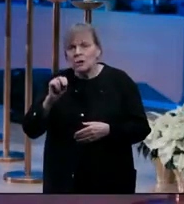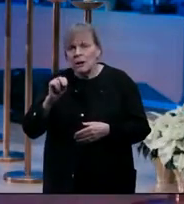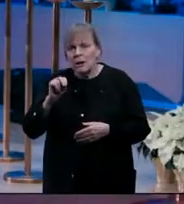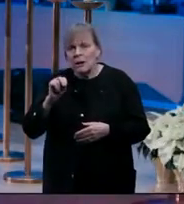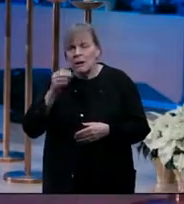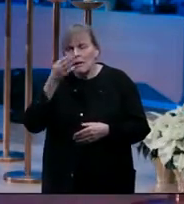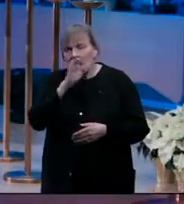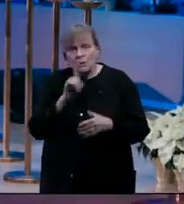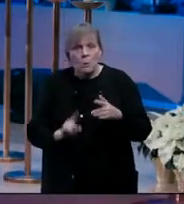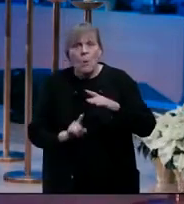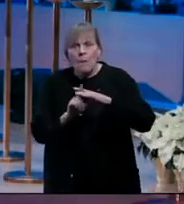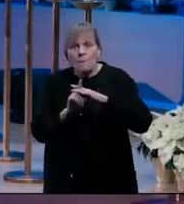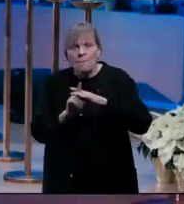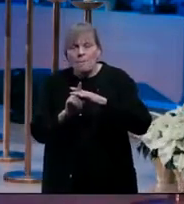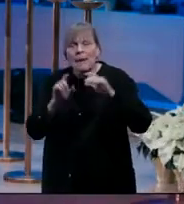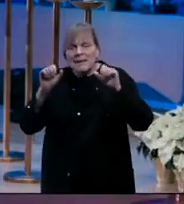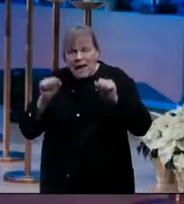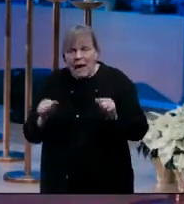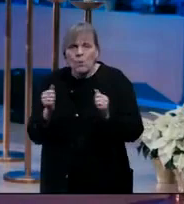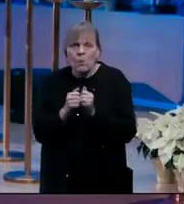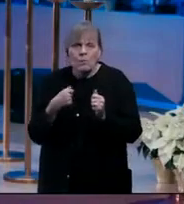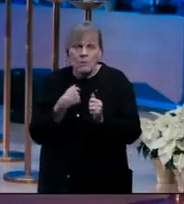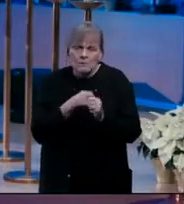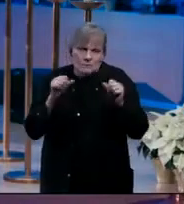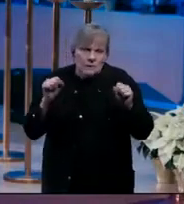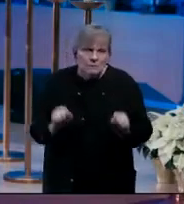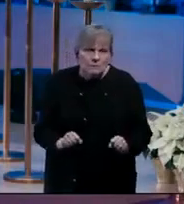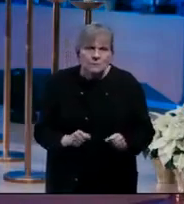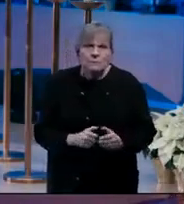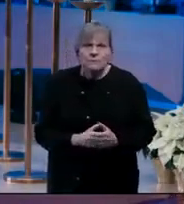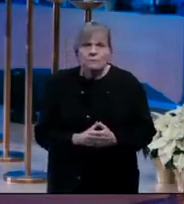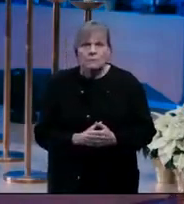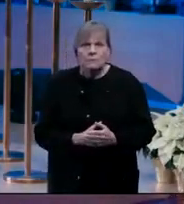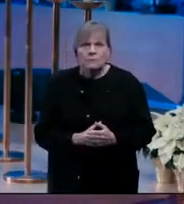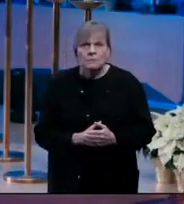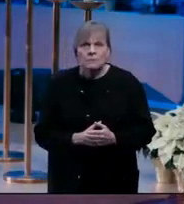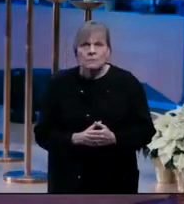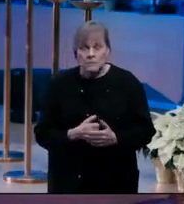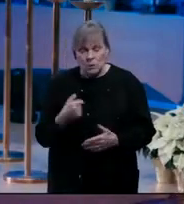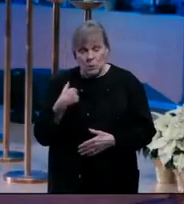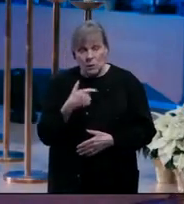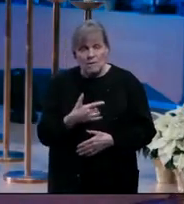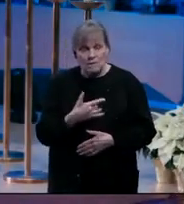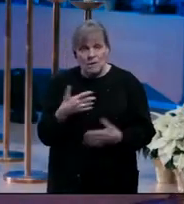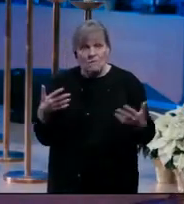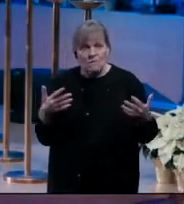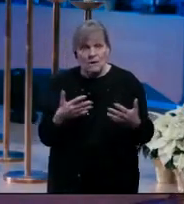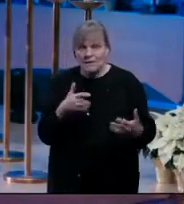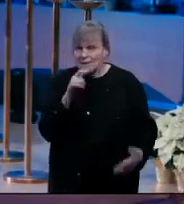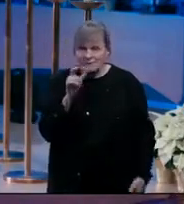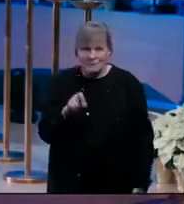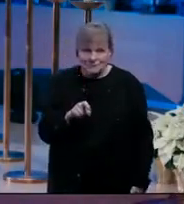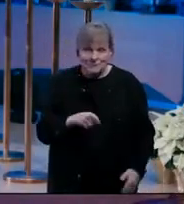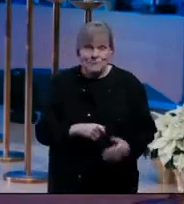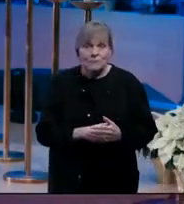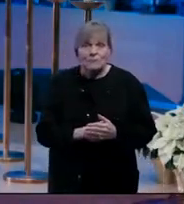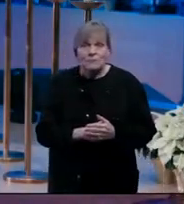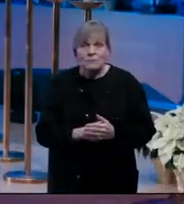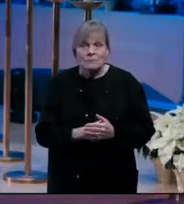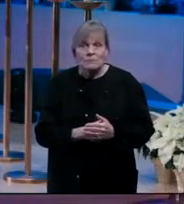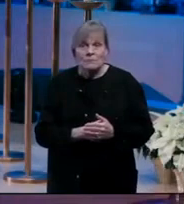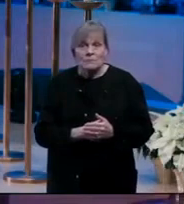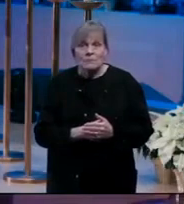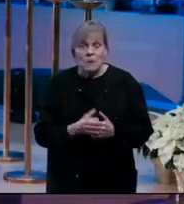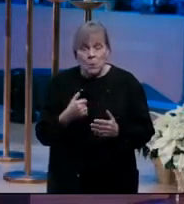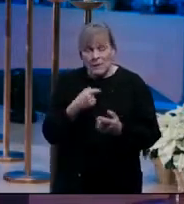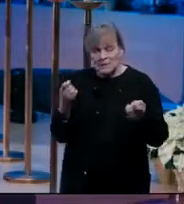way that he can be among us and we don't have to be afraid. And it's not because we're no